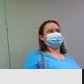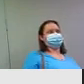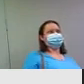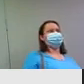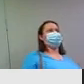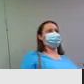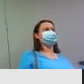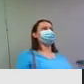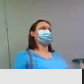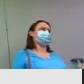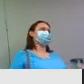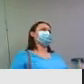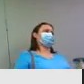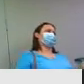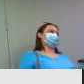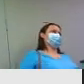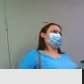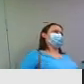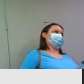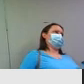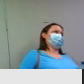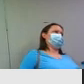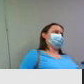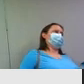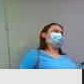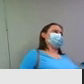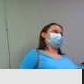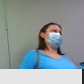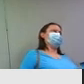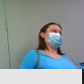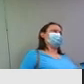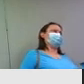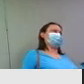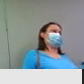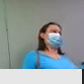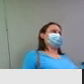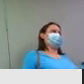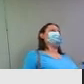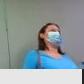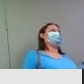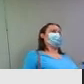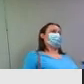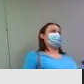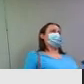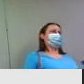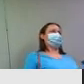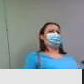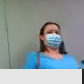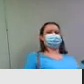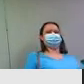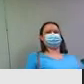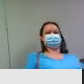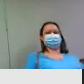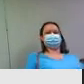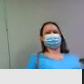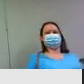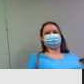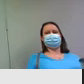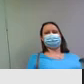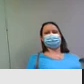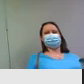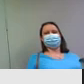see. No matter what anybody else does, they can still have the gallery view on the side, Mm-hmm, but you'll still be there front and center. okay. It just makes